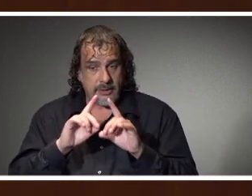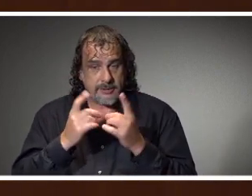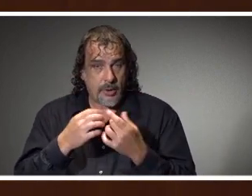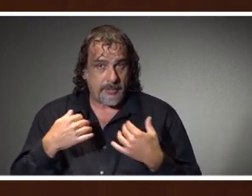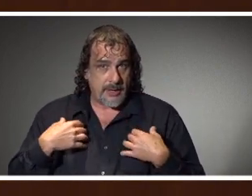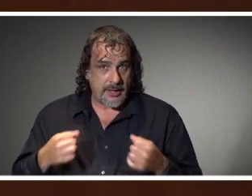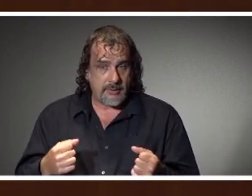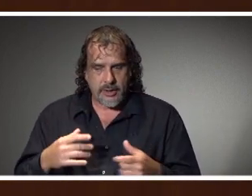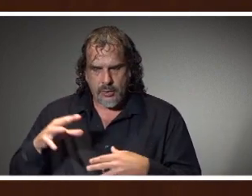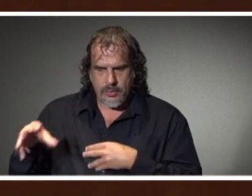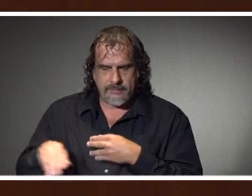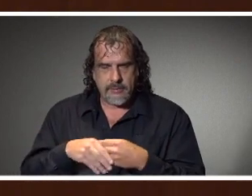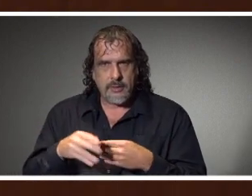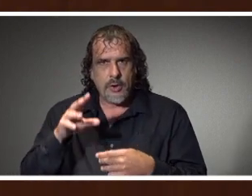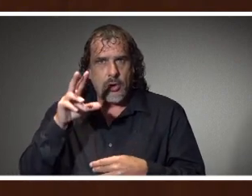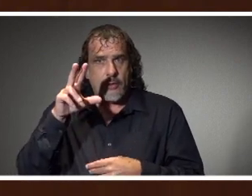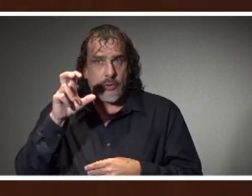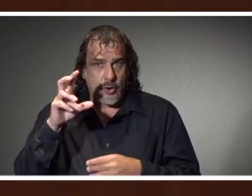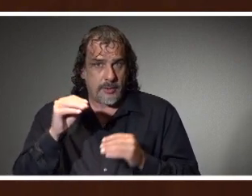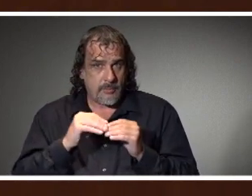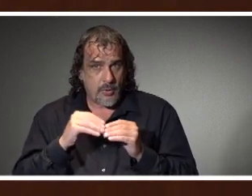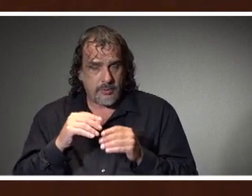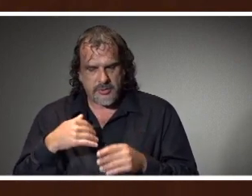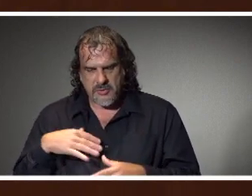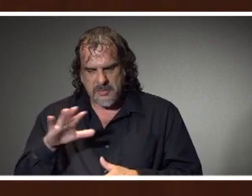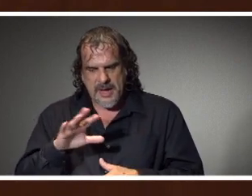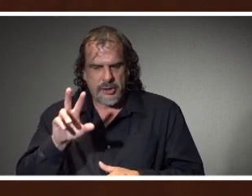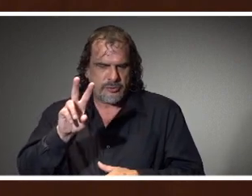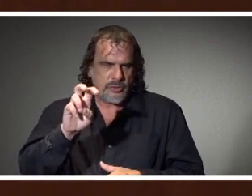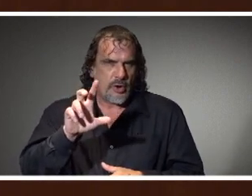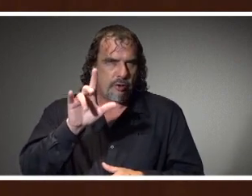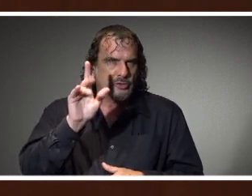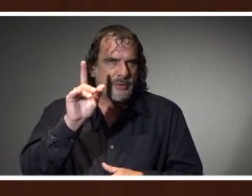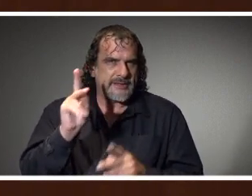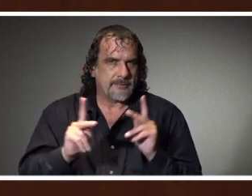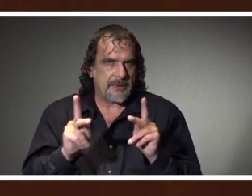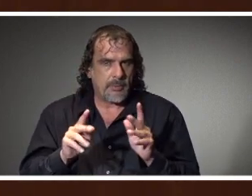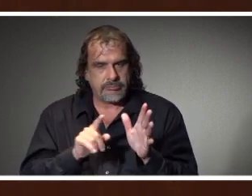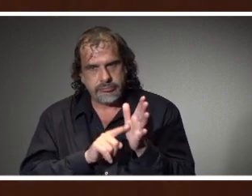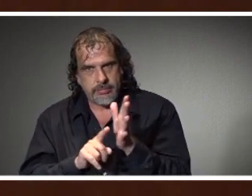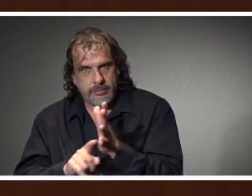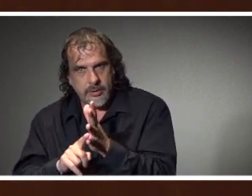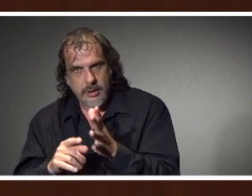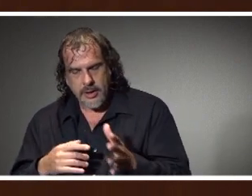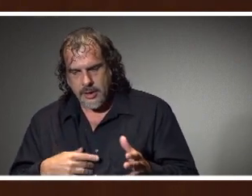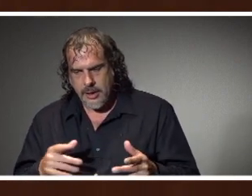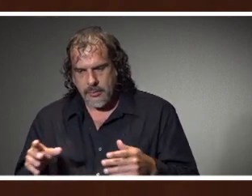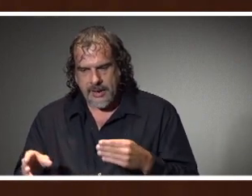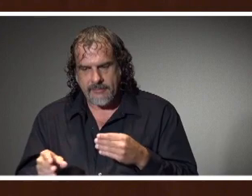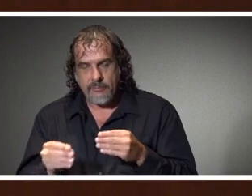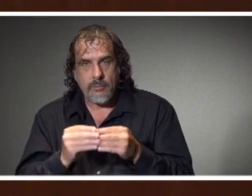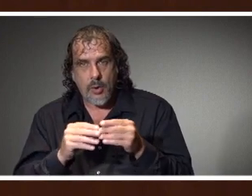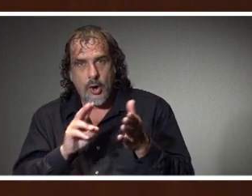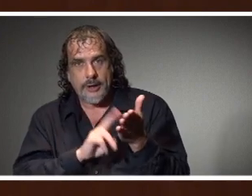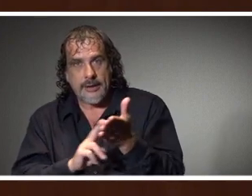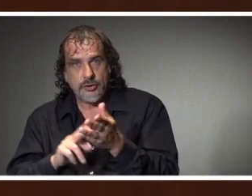added additional 30, so about 226. And then since then, we've added additional contracts.